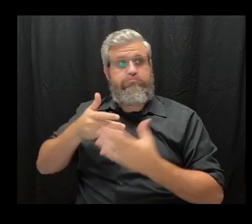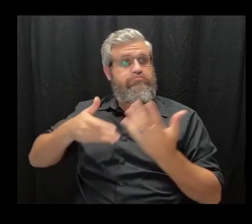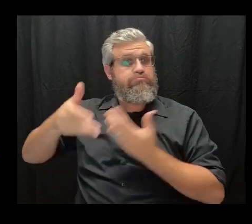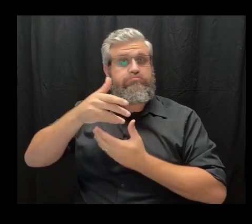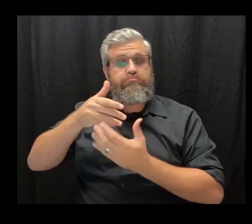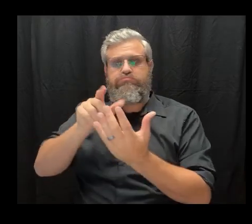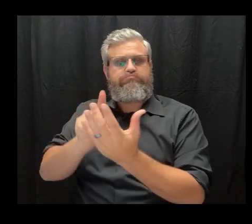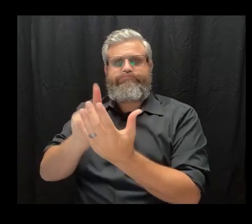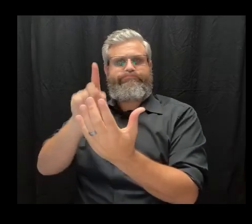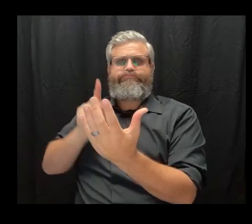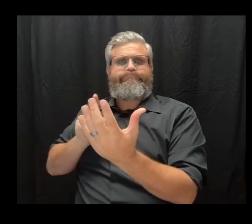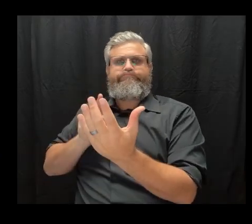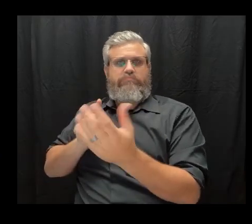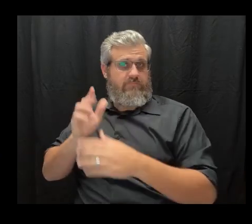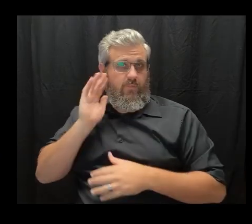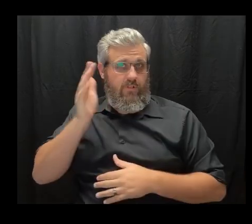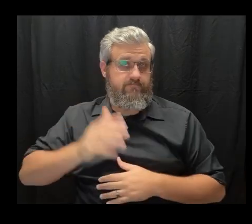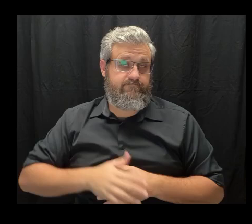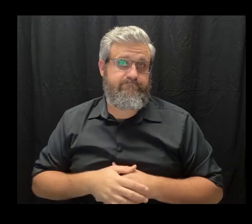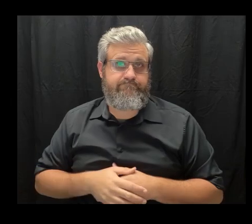disassociation.